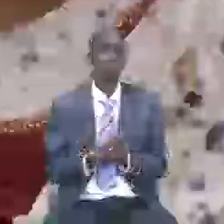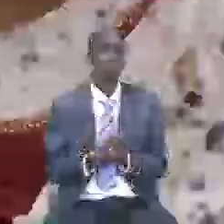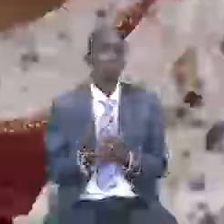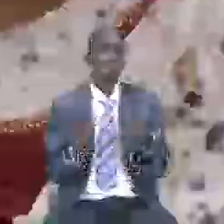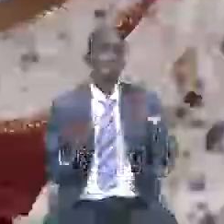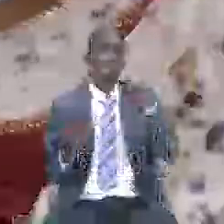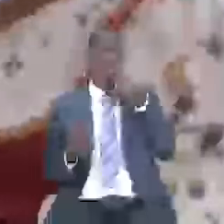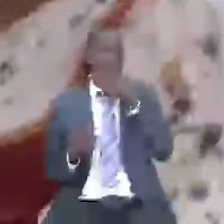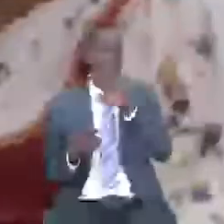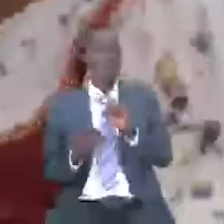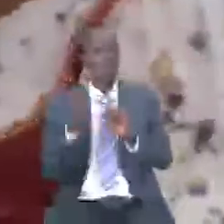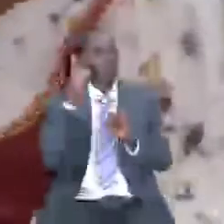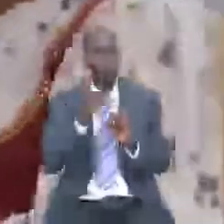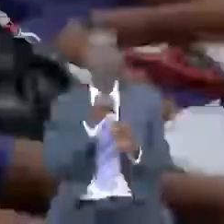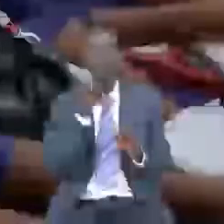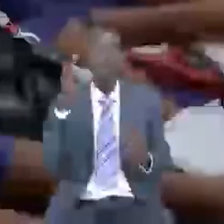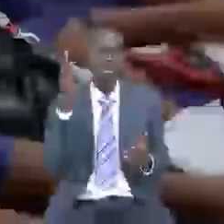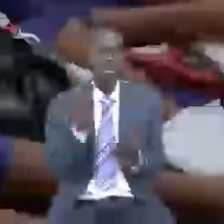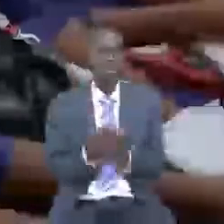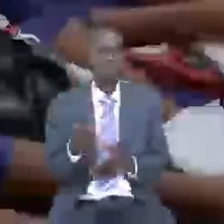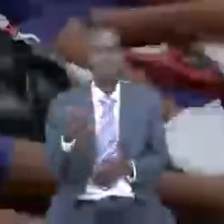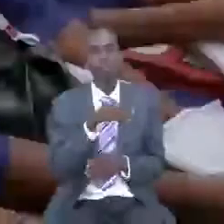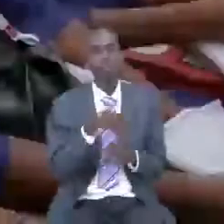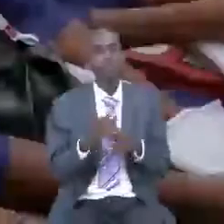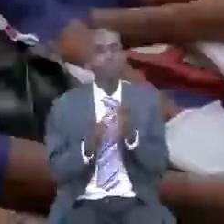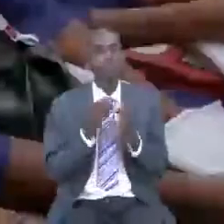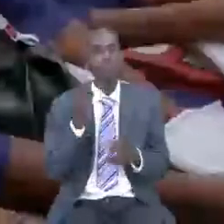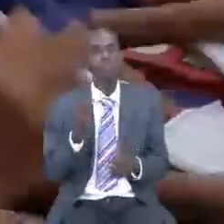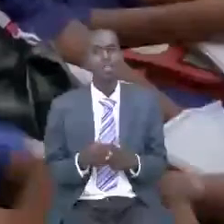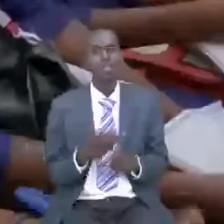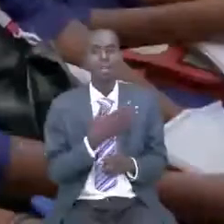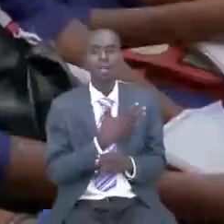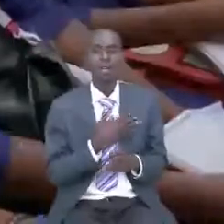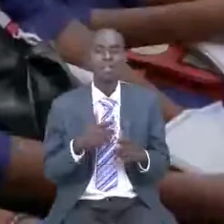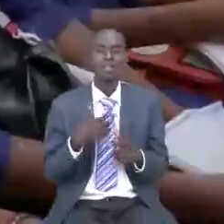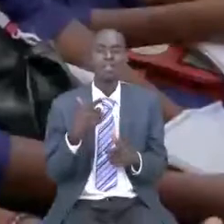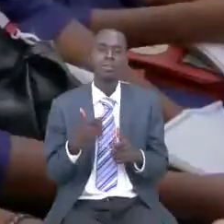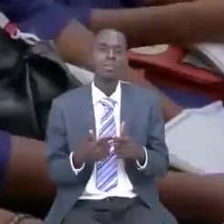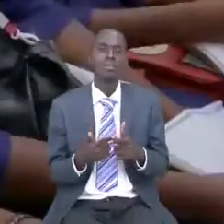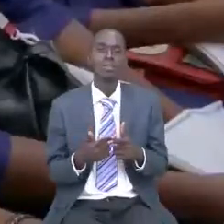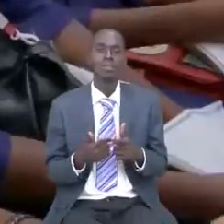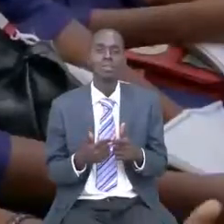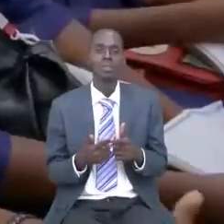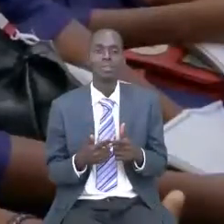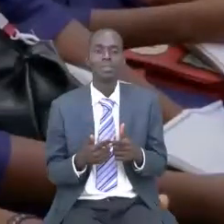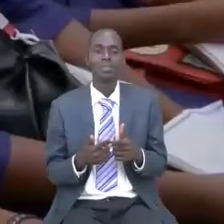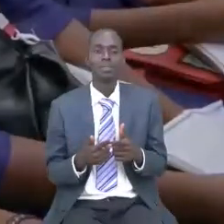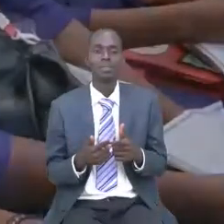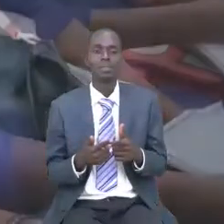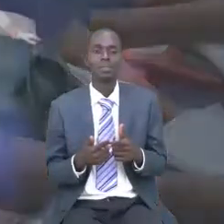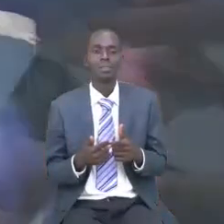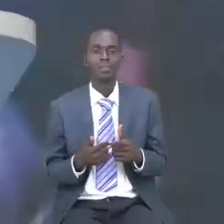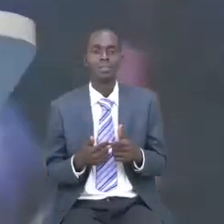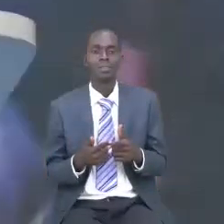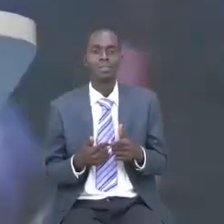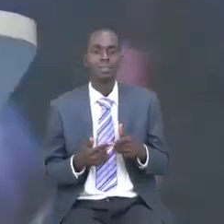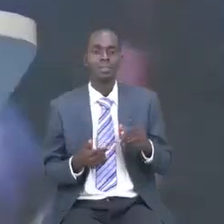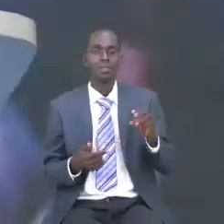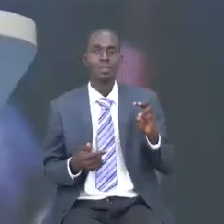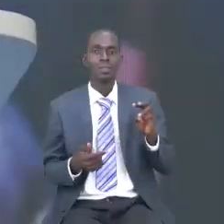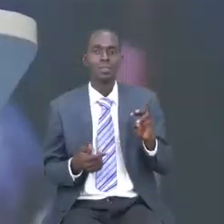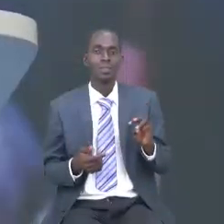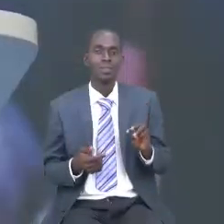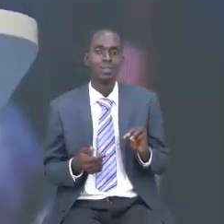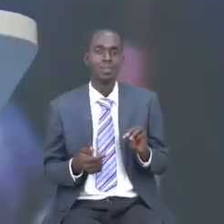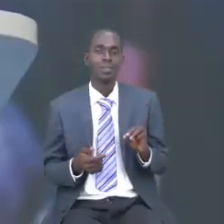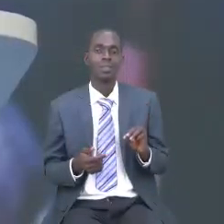Lies will not stop you. And then we have, we